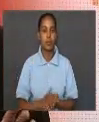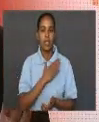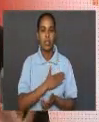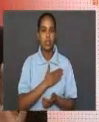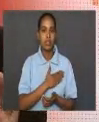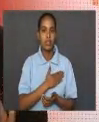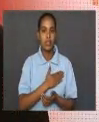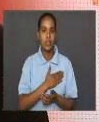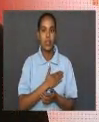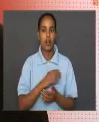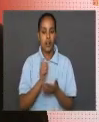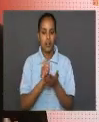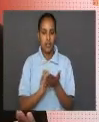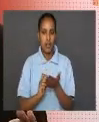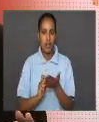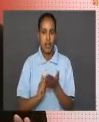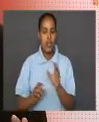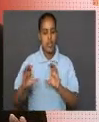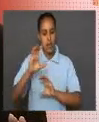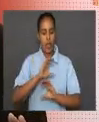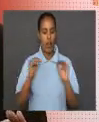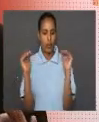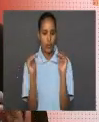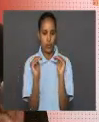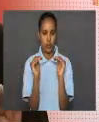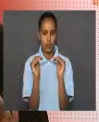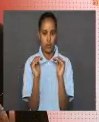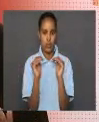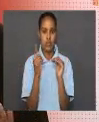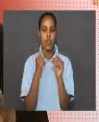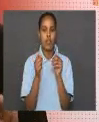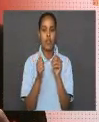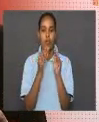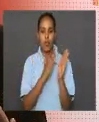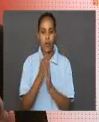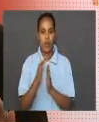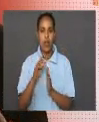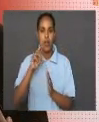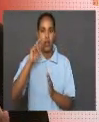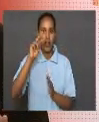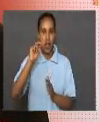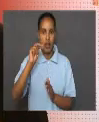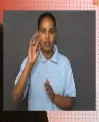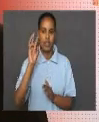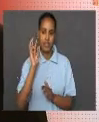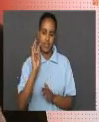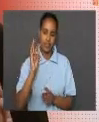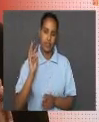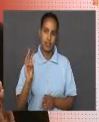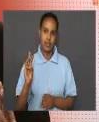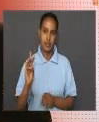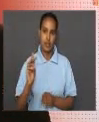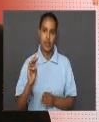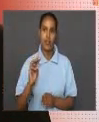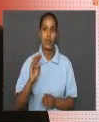Please write down the chemical equation for the formation nylon 6,6 from